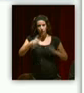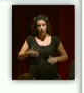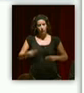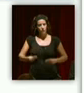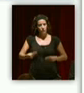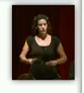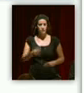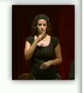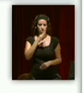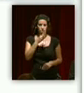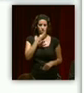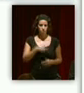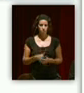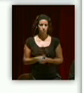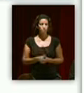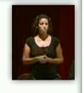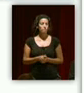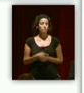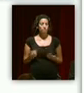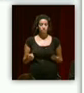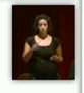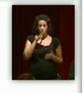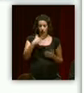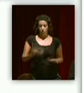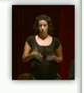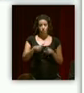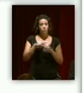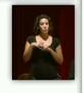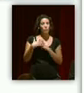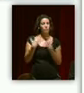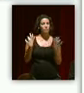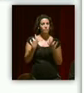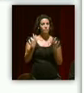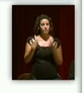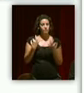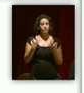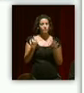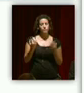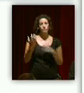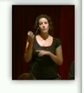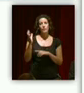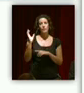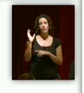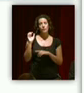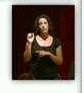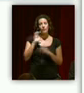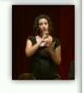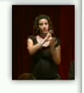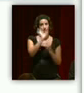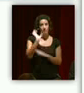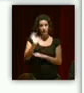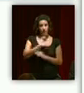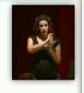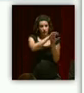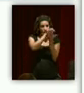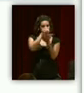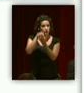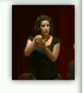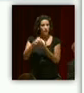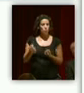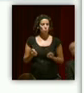and nevertheless it needs to be more broadly implemented. The current situation is that in